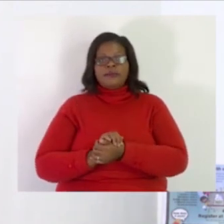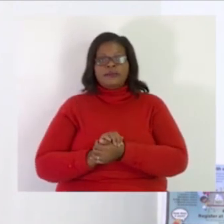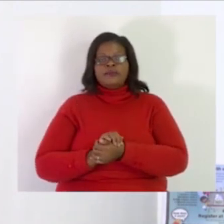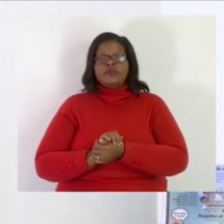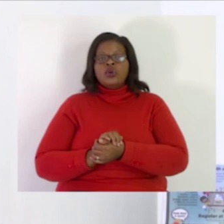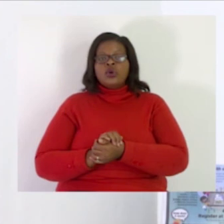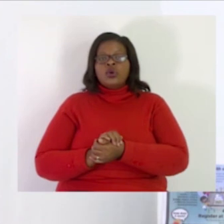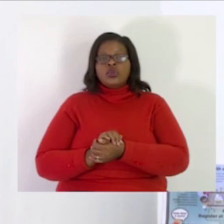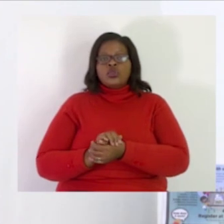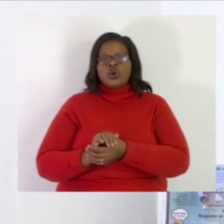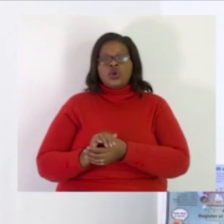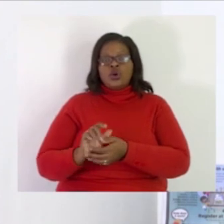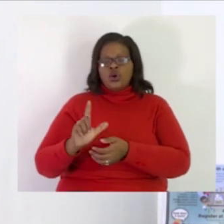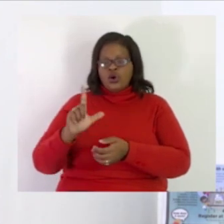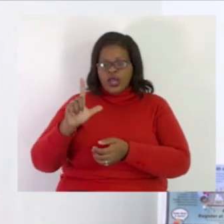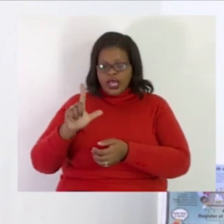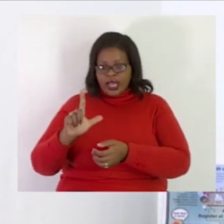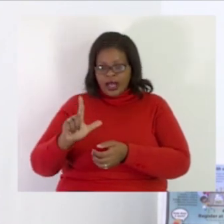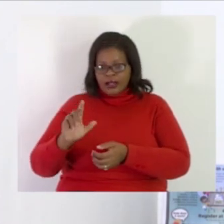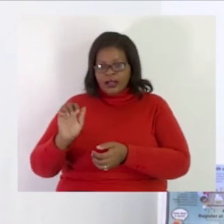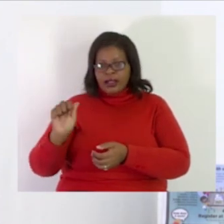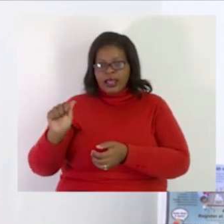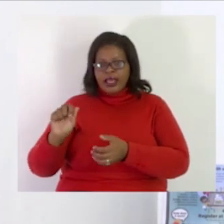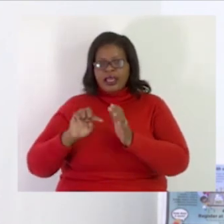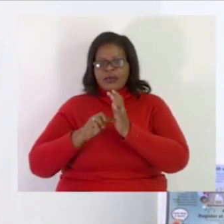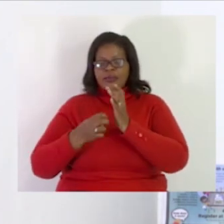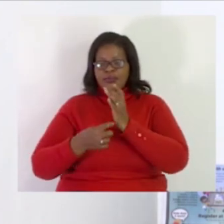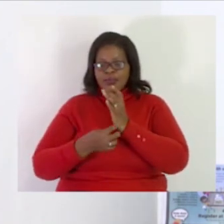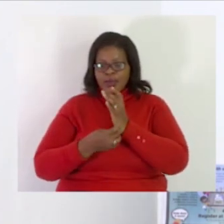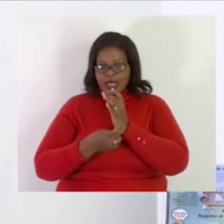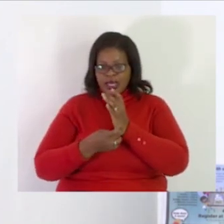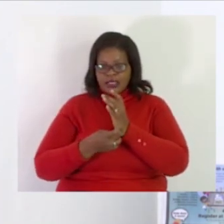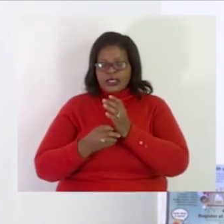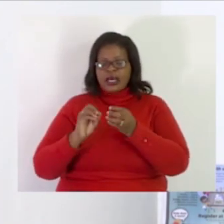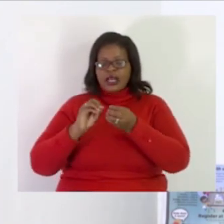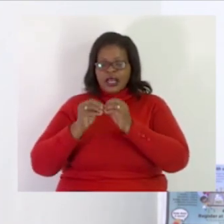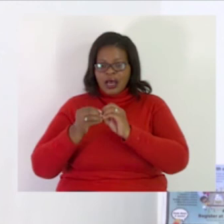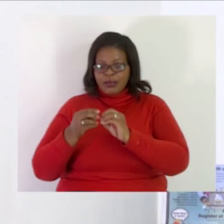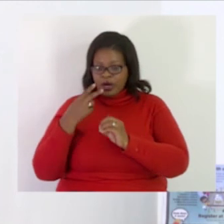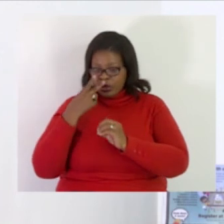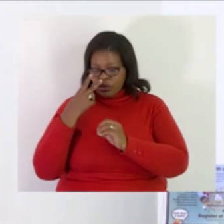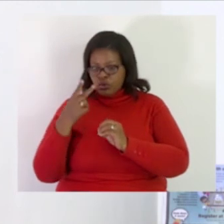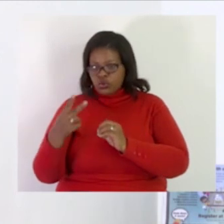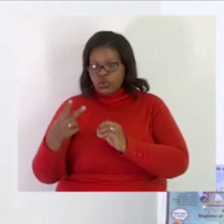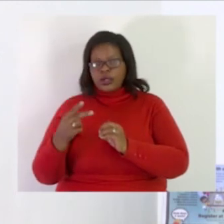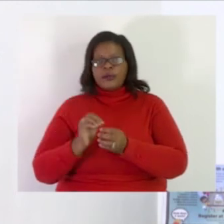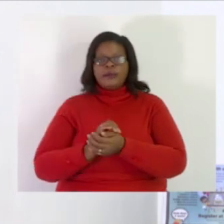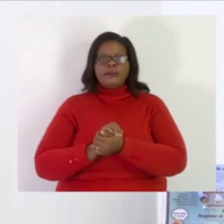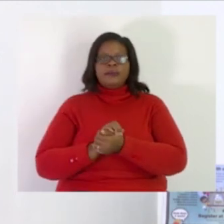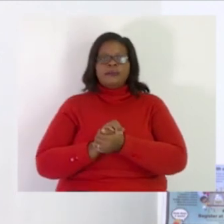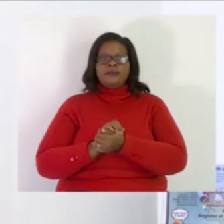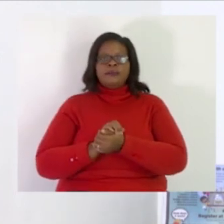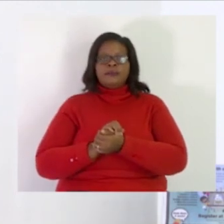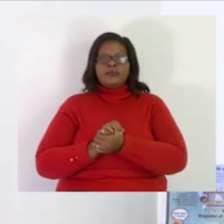LA. Number you need to look at, which is the next number